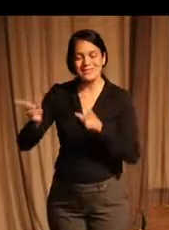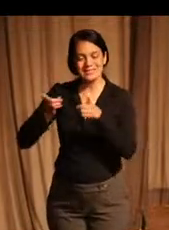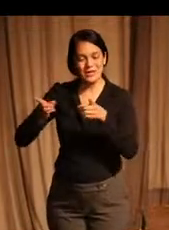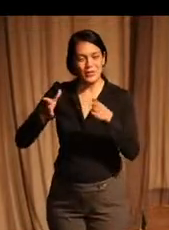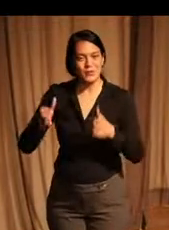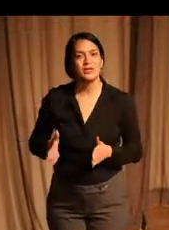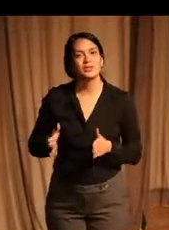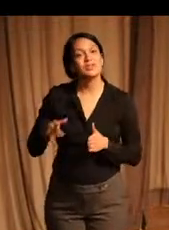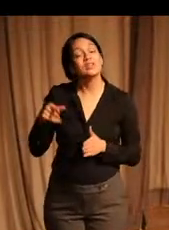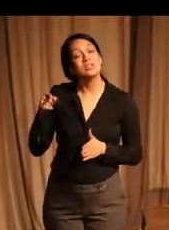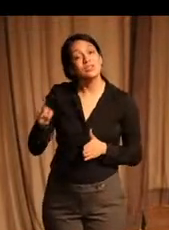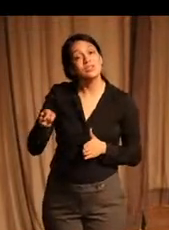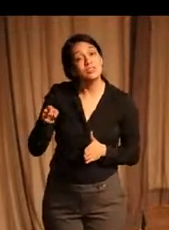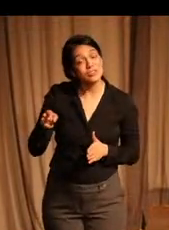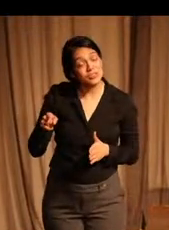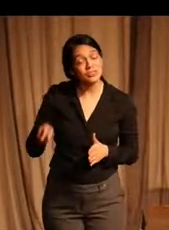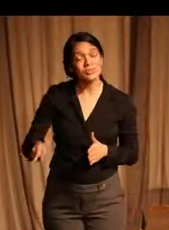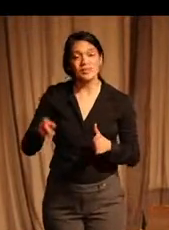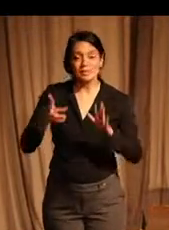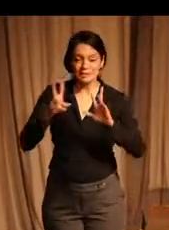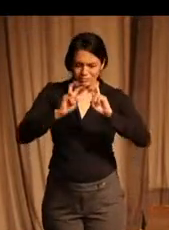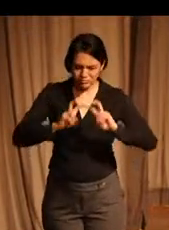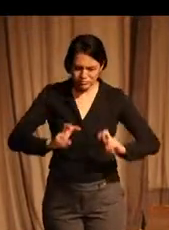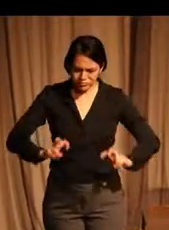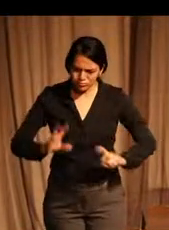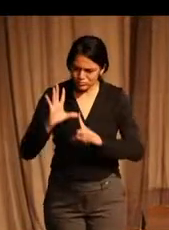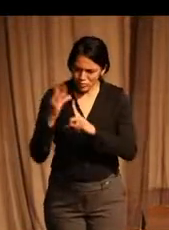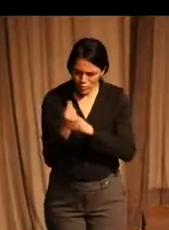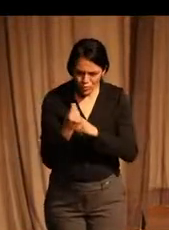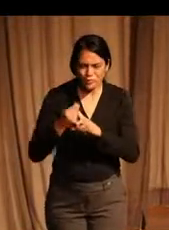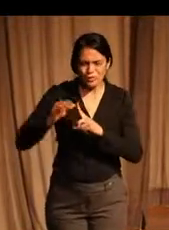intercultural dialogue and analysis in cultural fields that has